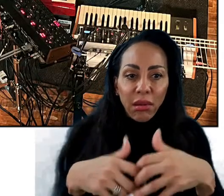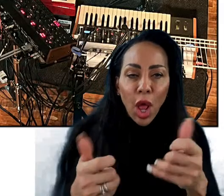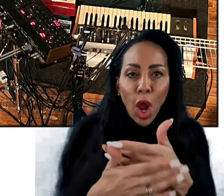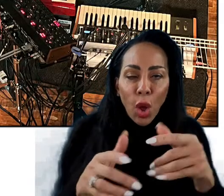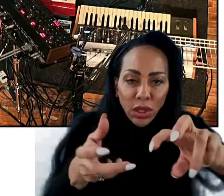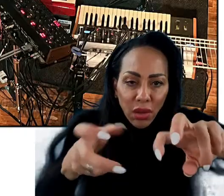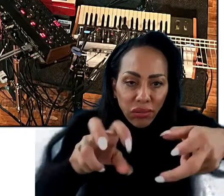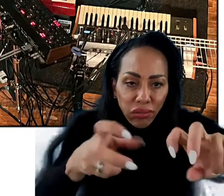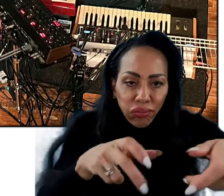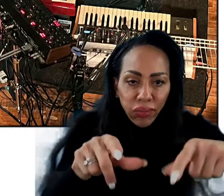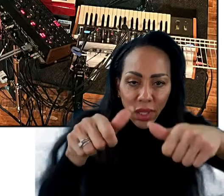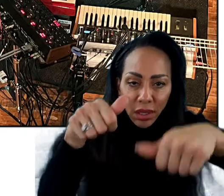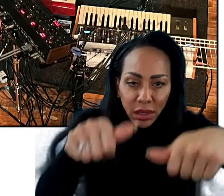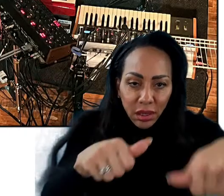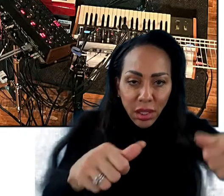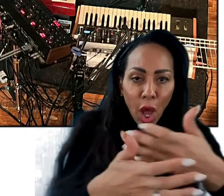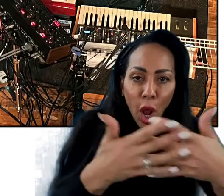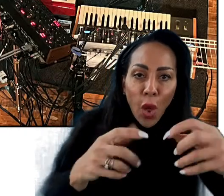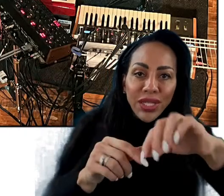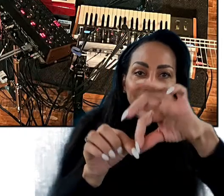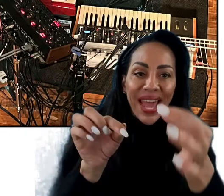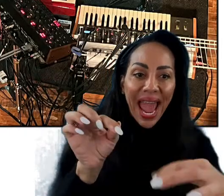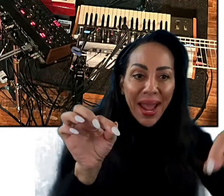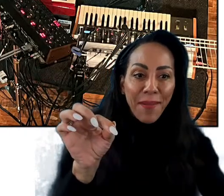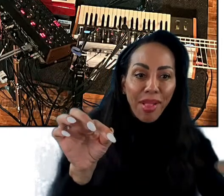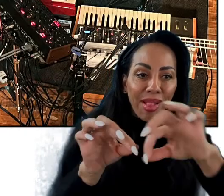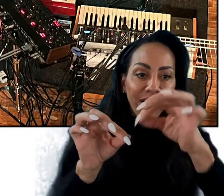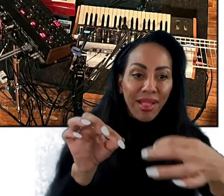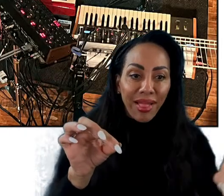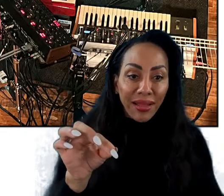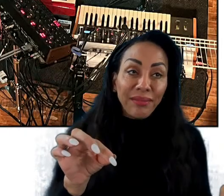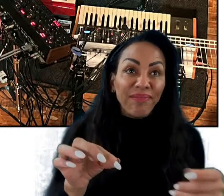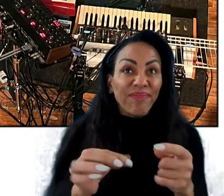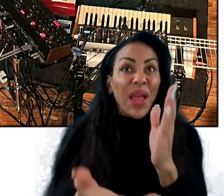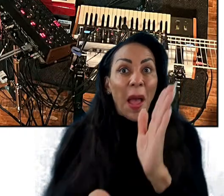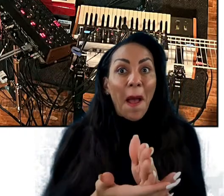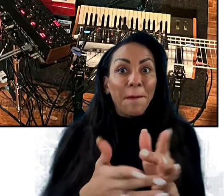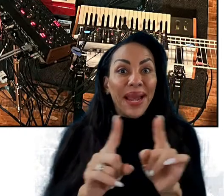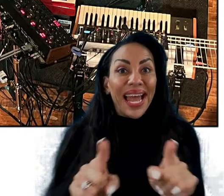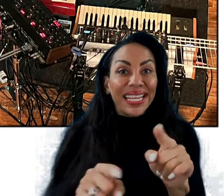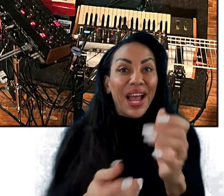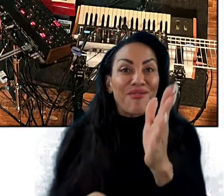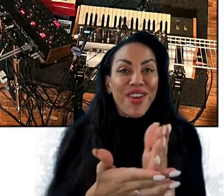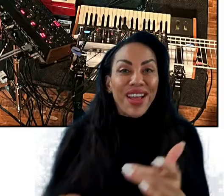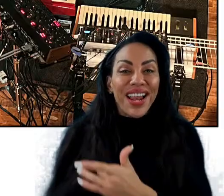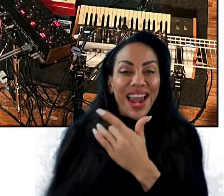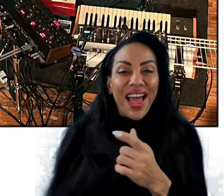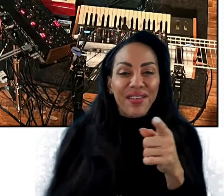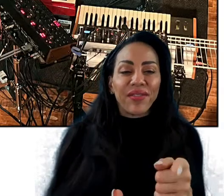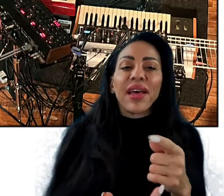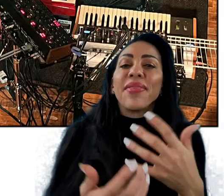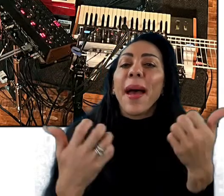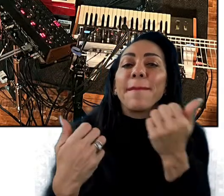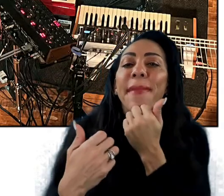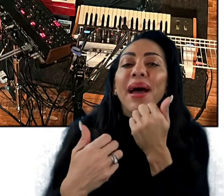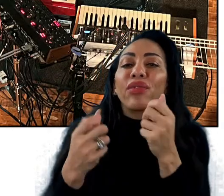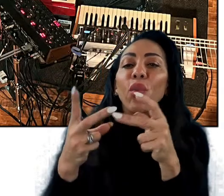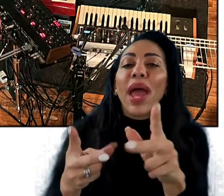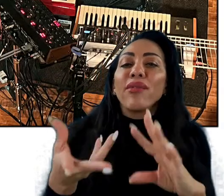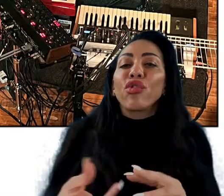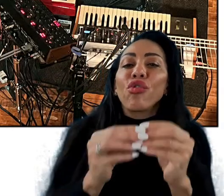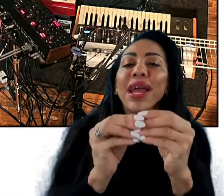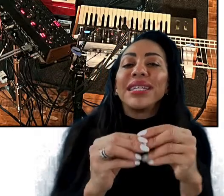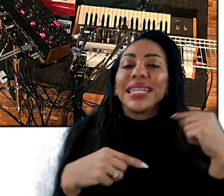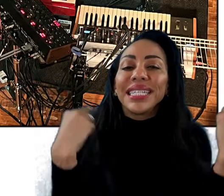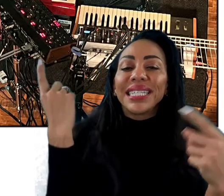dials, great big tangles of cables, and they often very much are that. They're a very mathematical way of creating sounds, and they can also